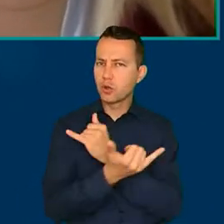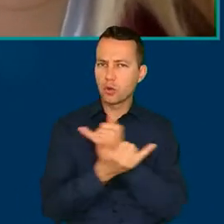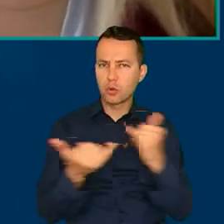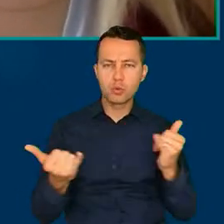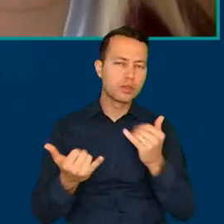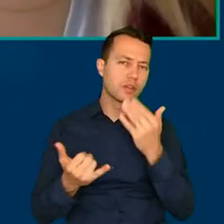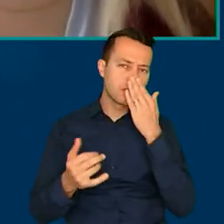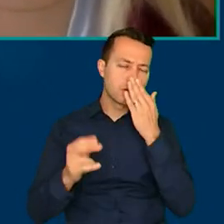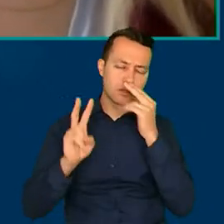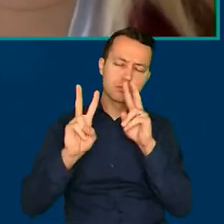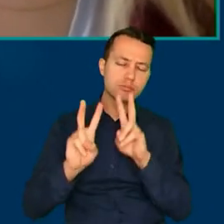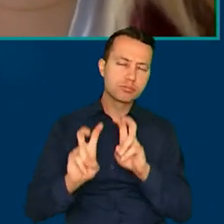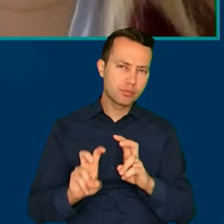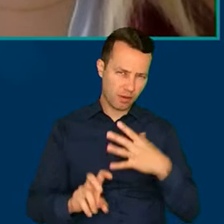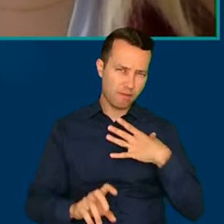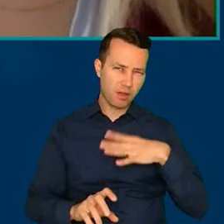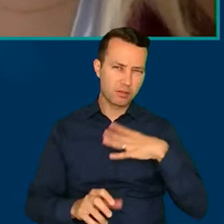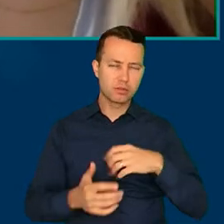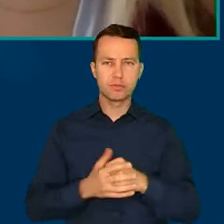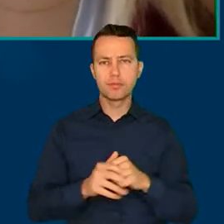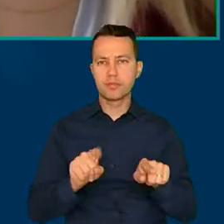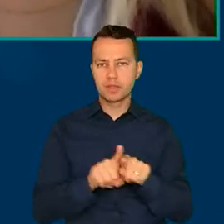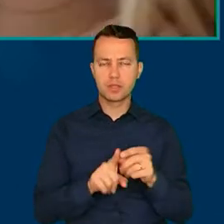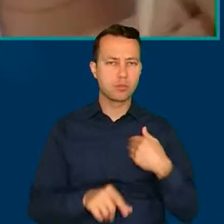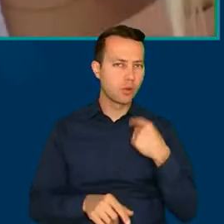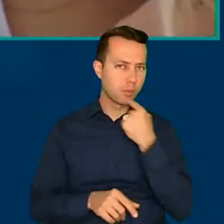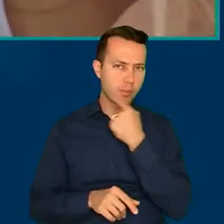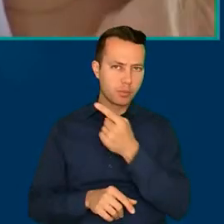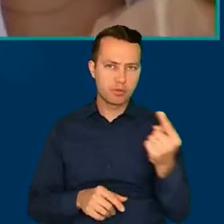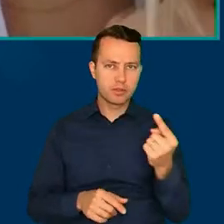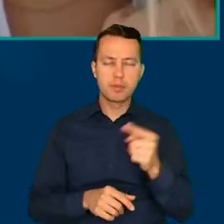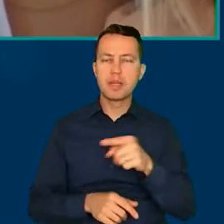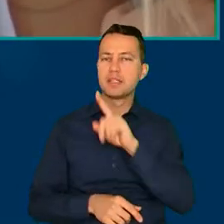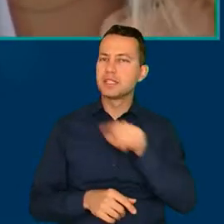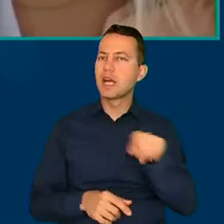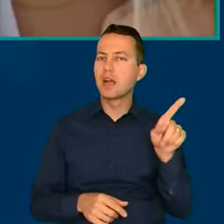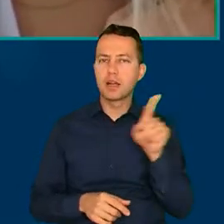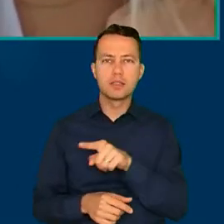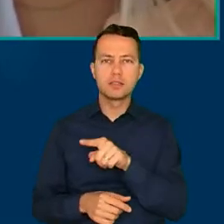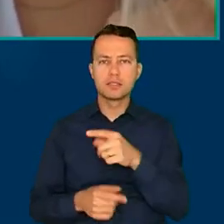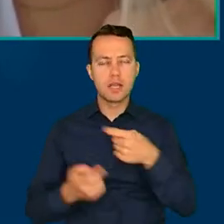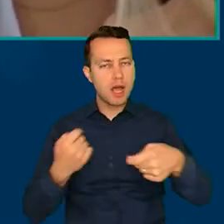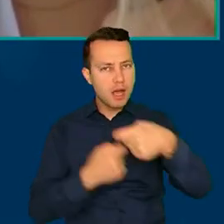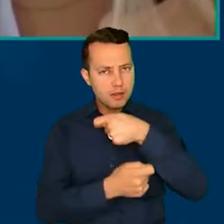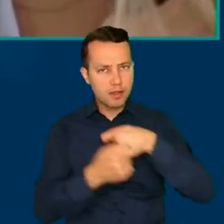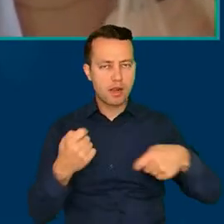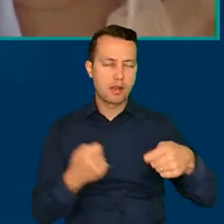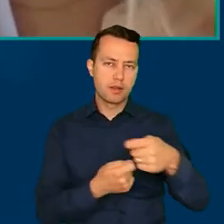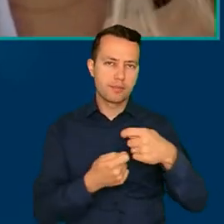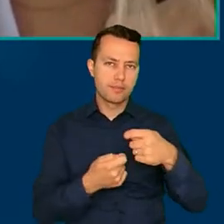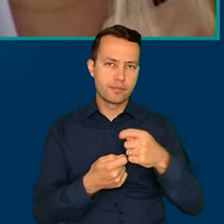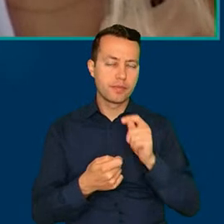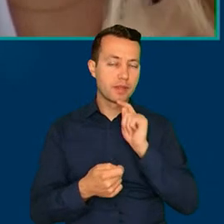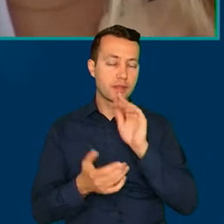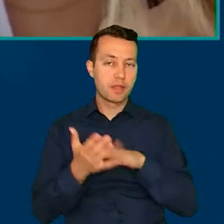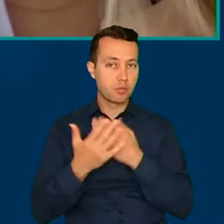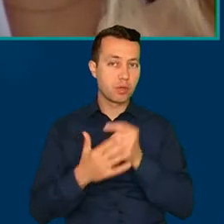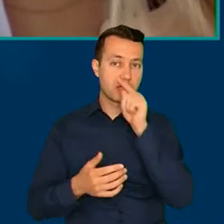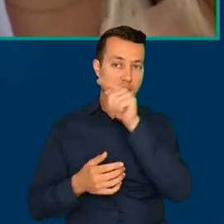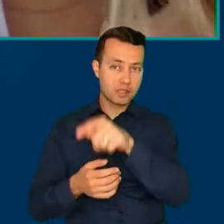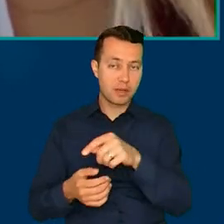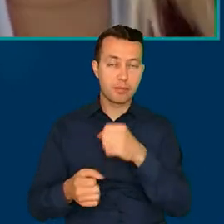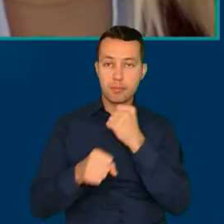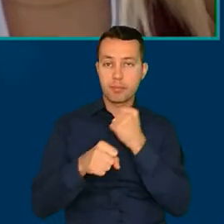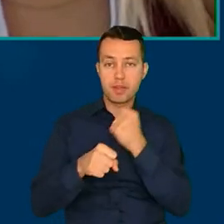goods made using forced labor, where due diligence would be a mitigating process. As mentioned, there's already a law